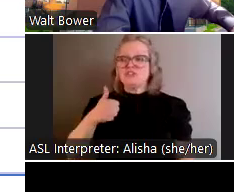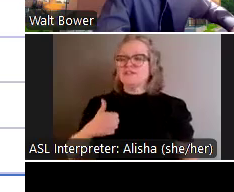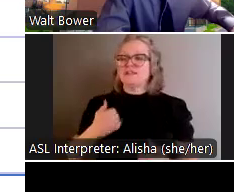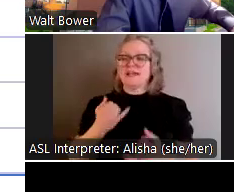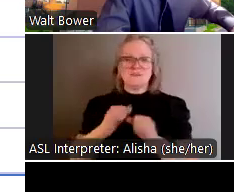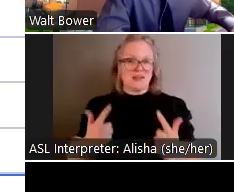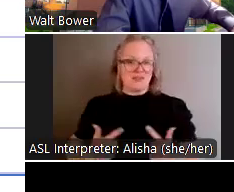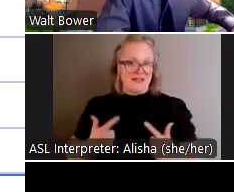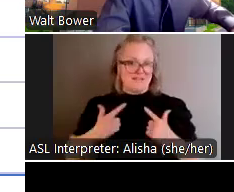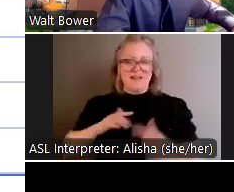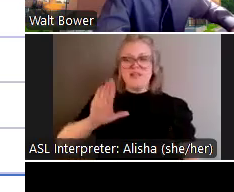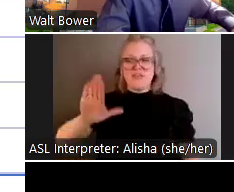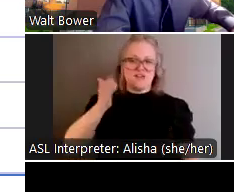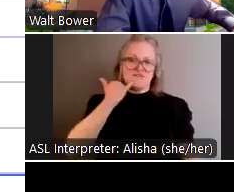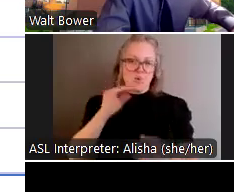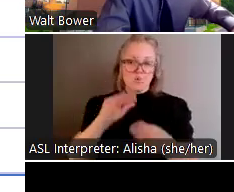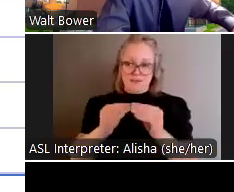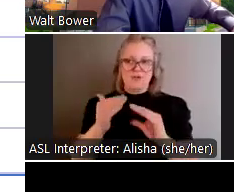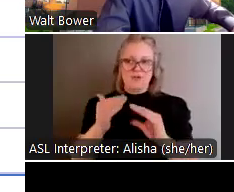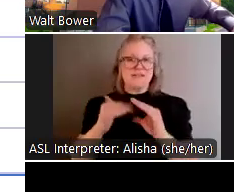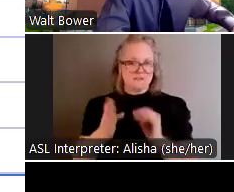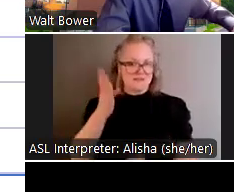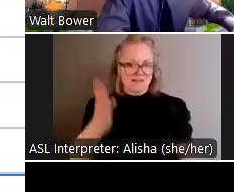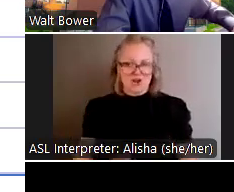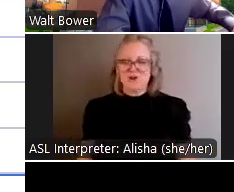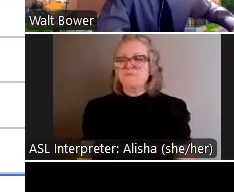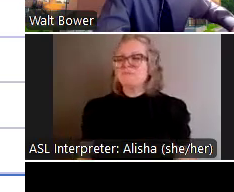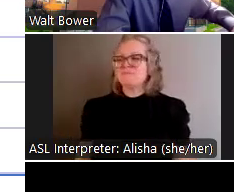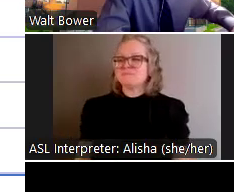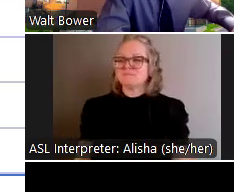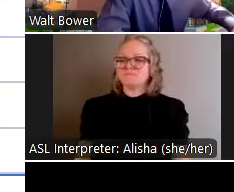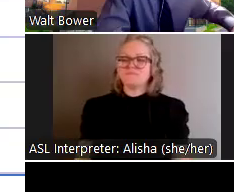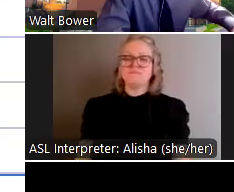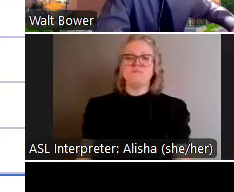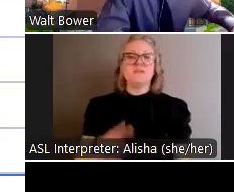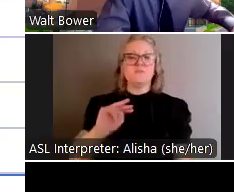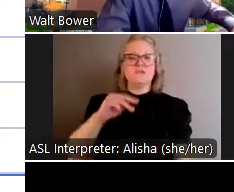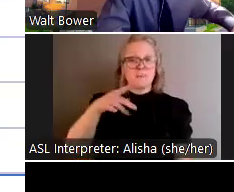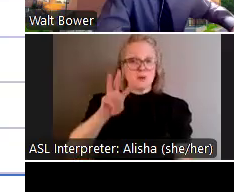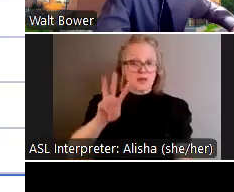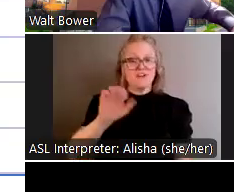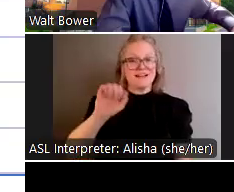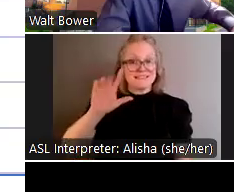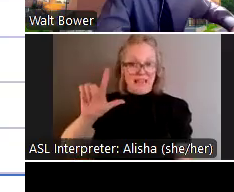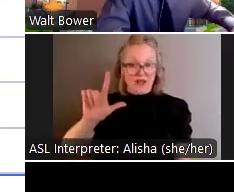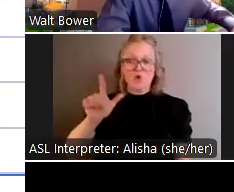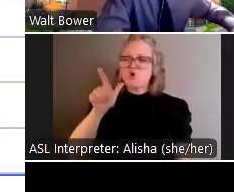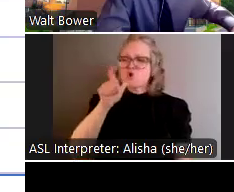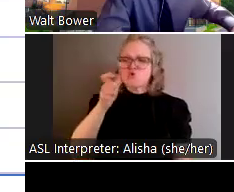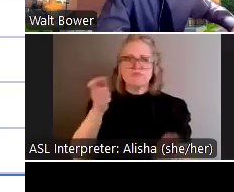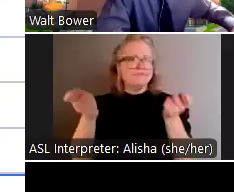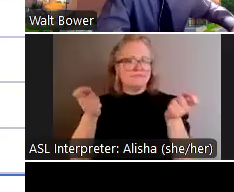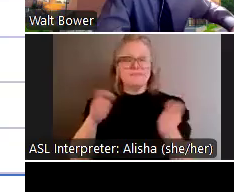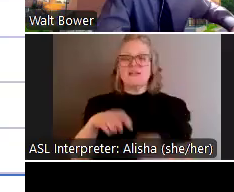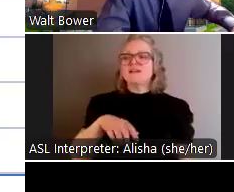course, their number and email address is there. Michelle P. and SCL, the operating agency is the Department for Behavioral